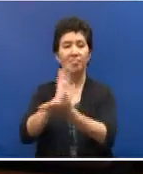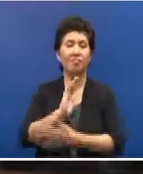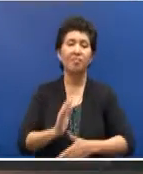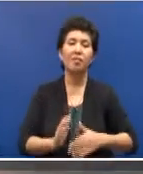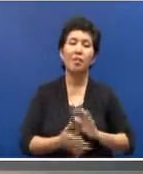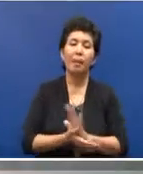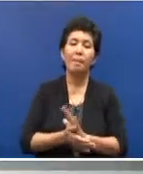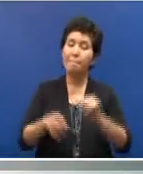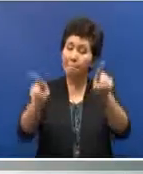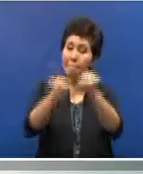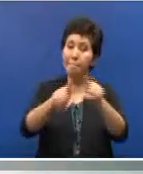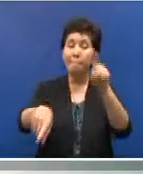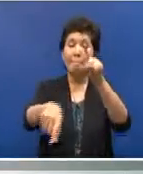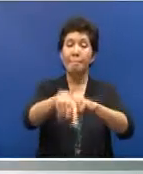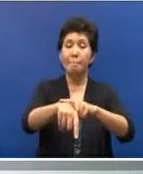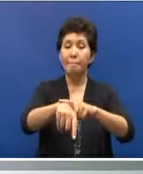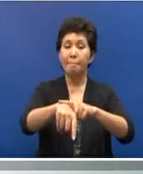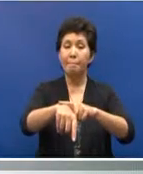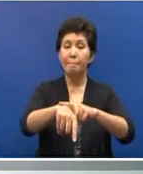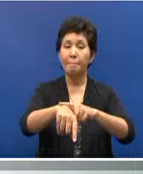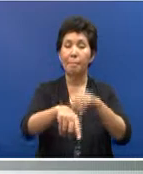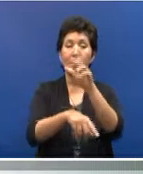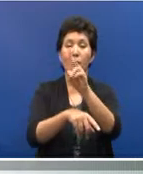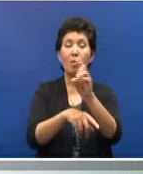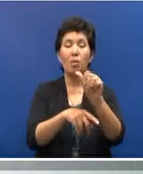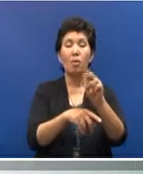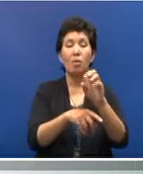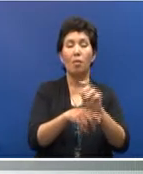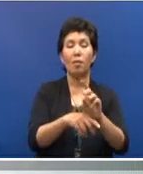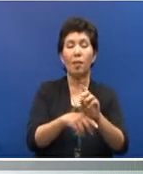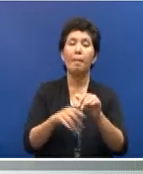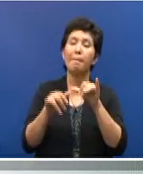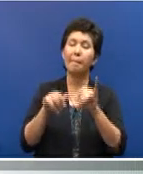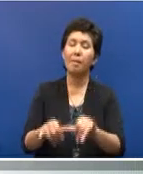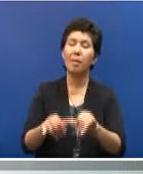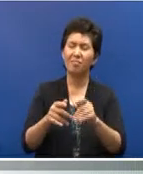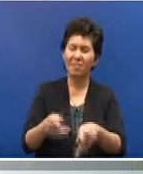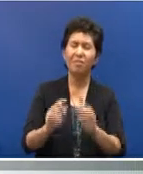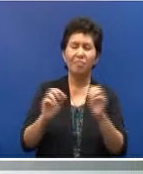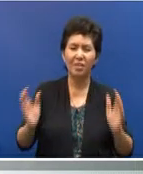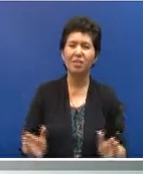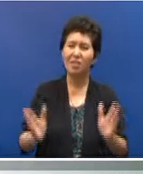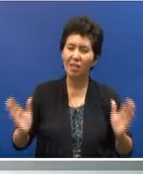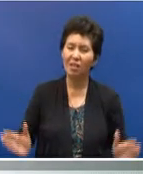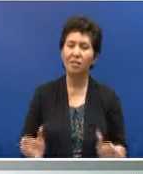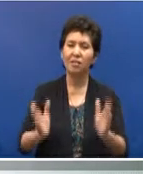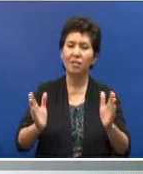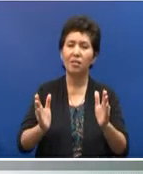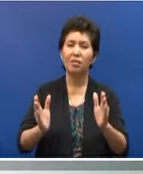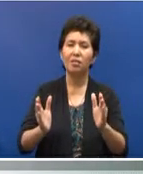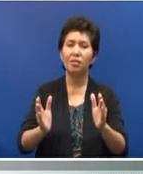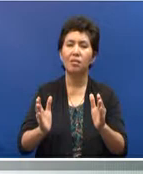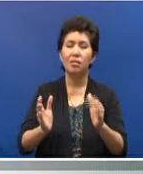and at the same time, the dominant group is willing to allow and encourage the existence of a plurality